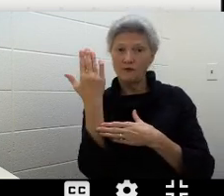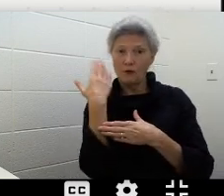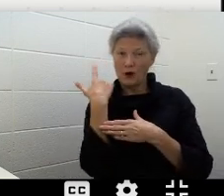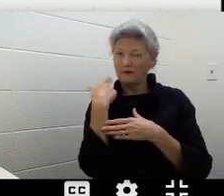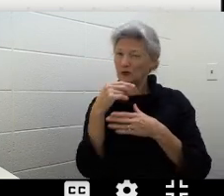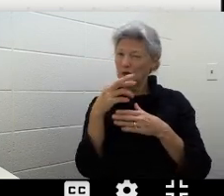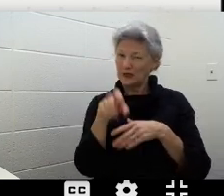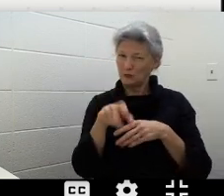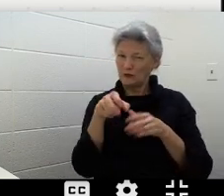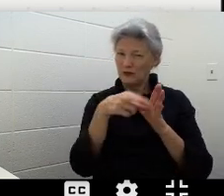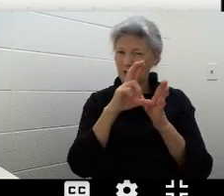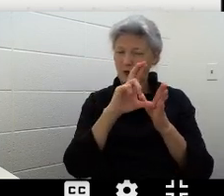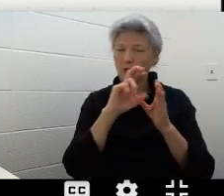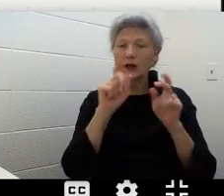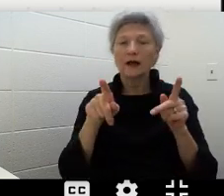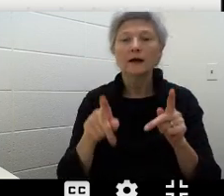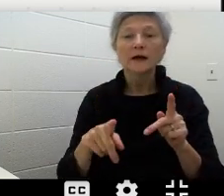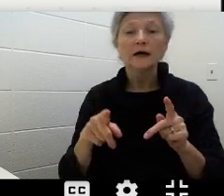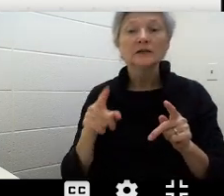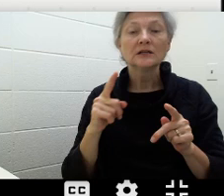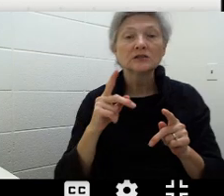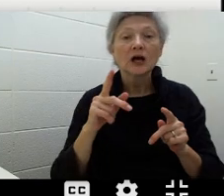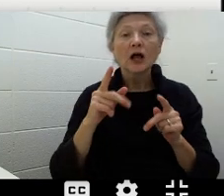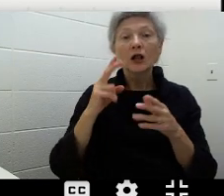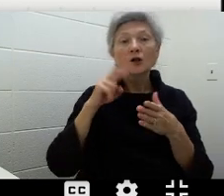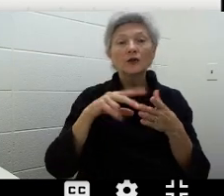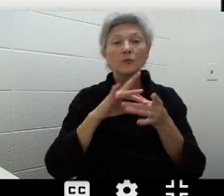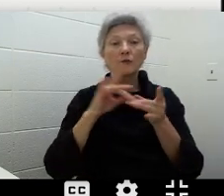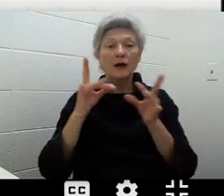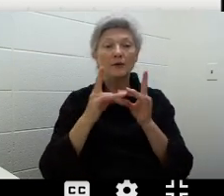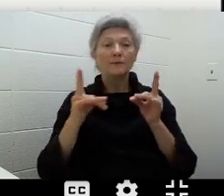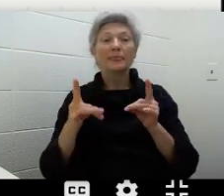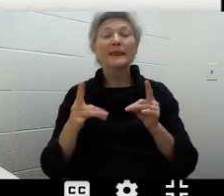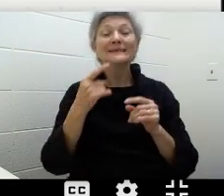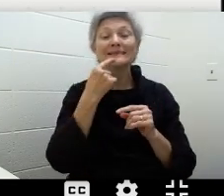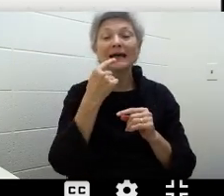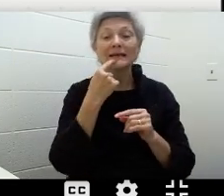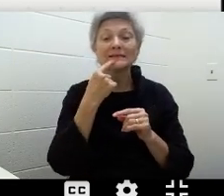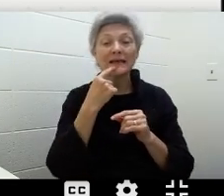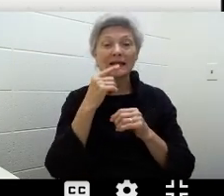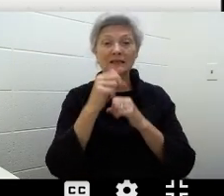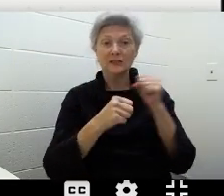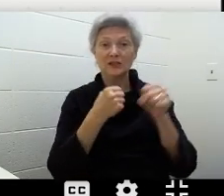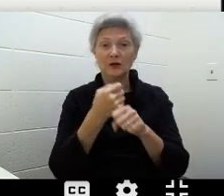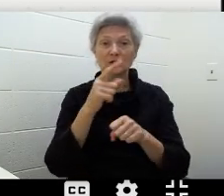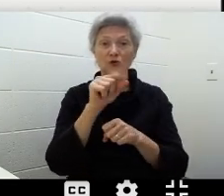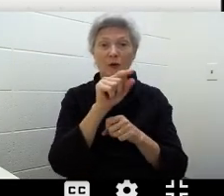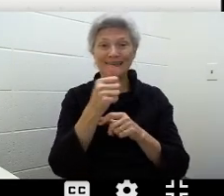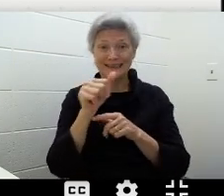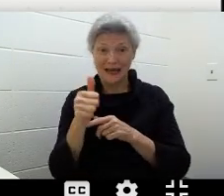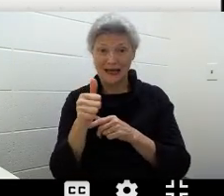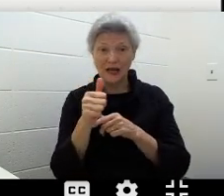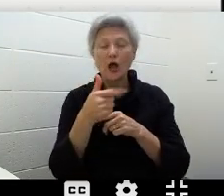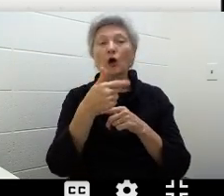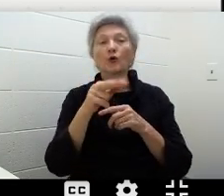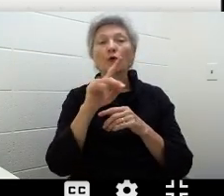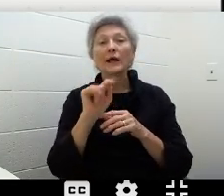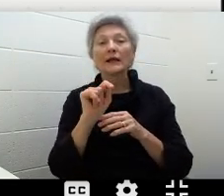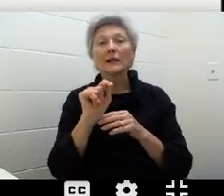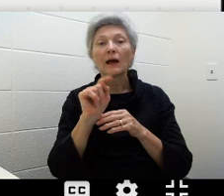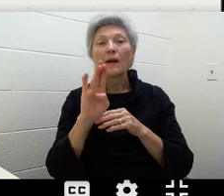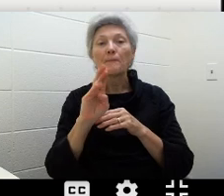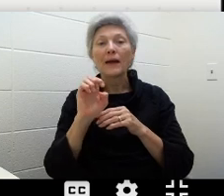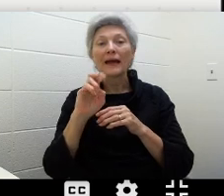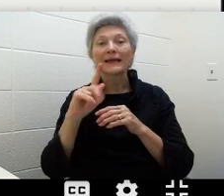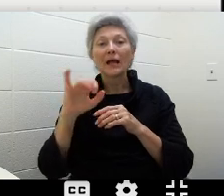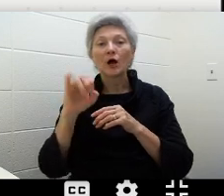a quick review. Okay, so let's take a look at our problem. It says, in the 2010 Great Backyard Bird Count,